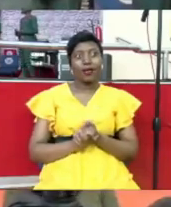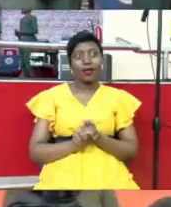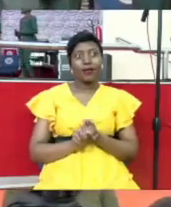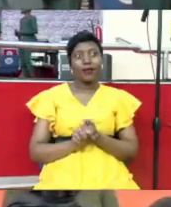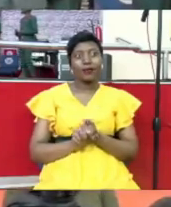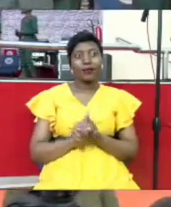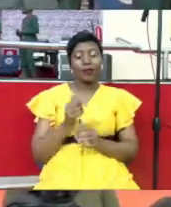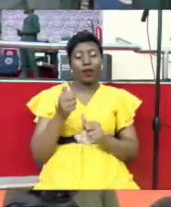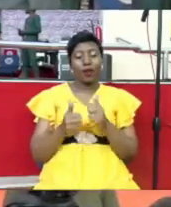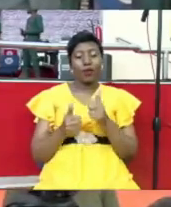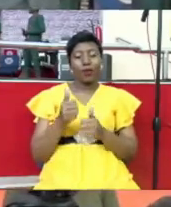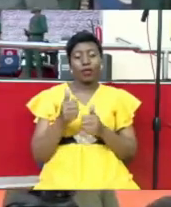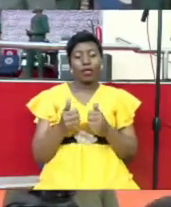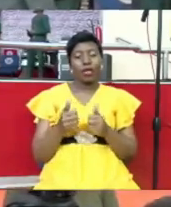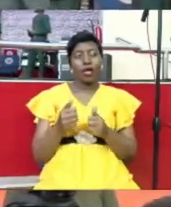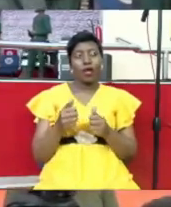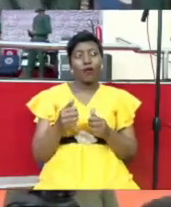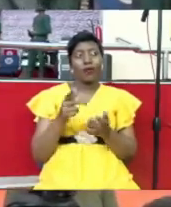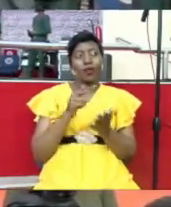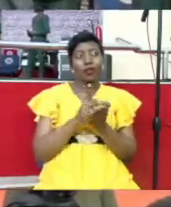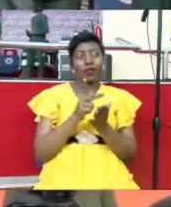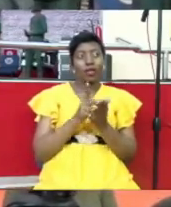who put its hands in a kettle.